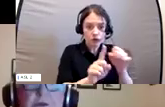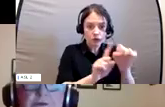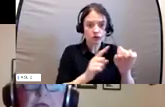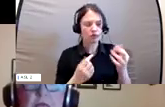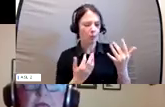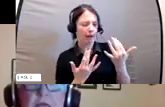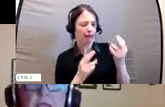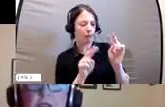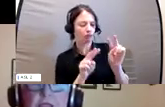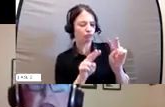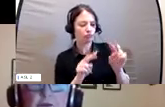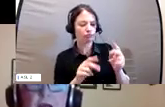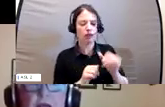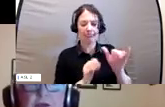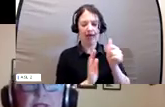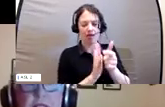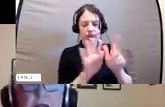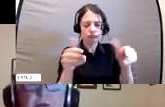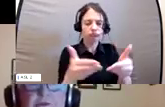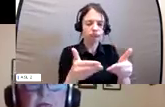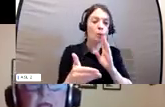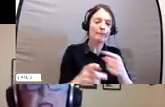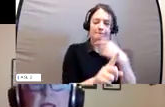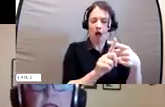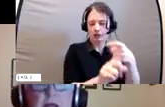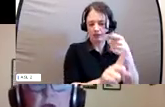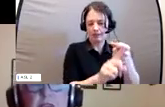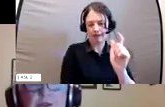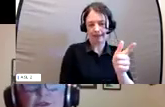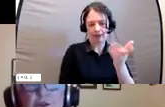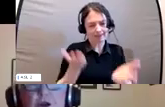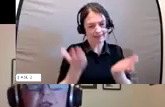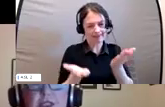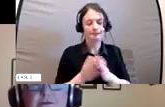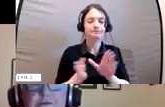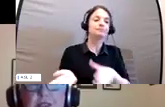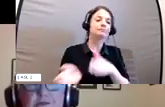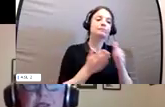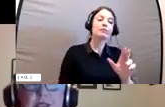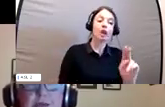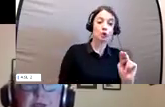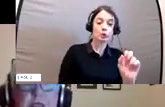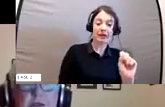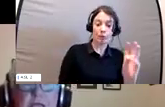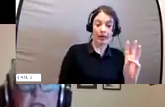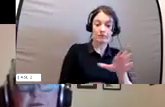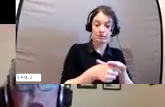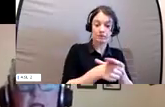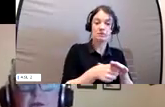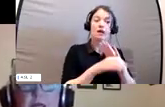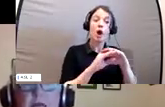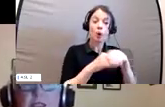those laws. In New South Wales, coercive control is an offence, but it's limited